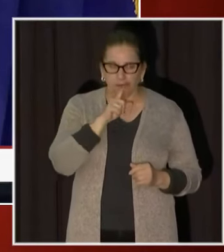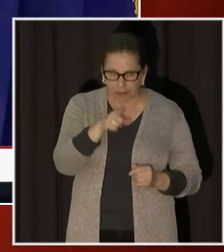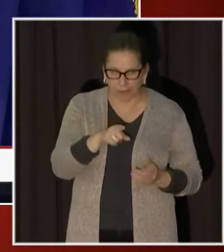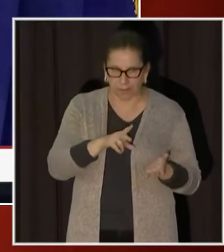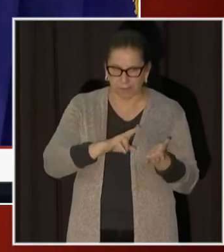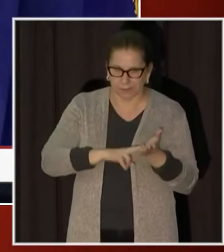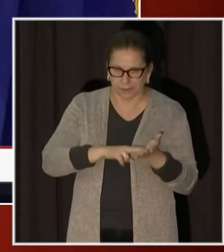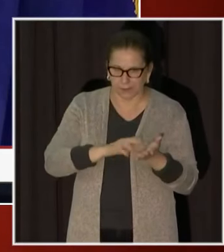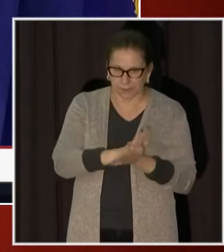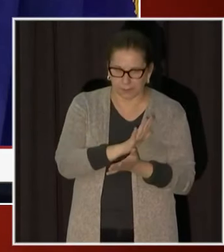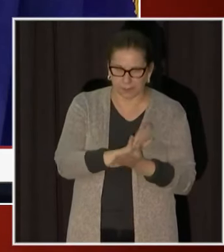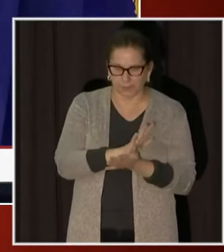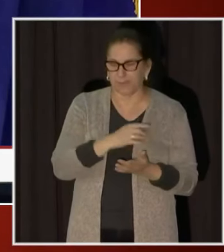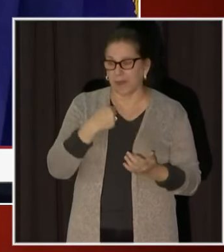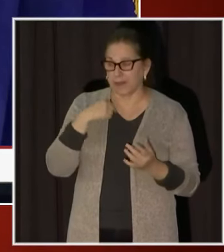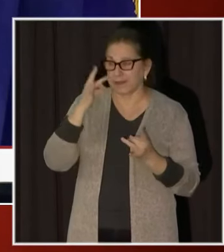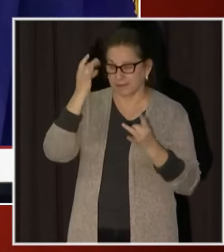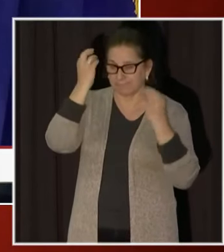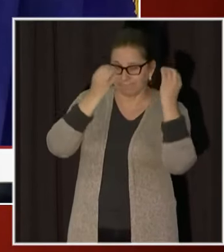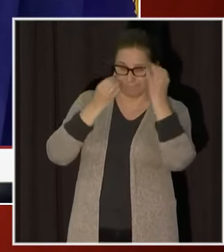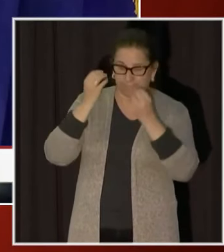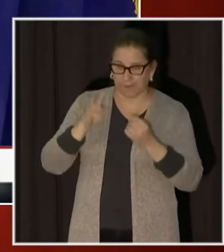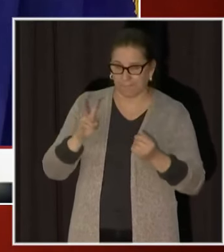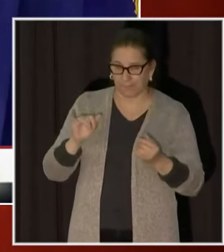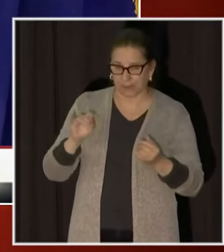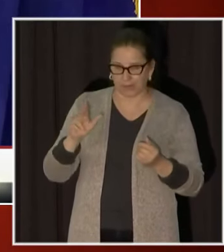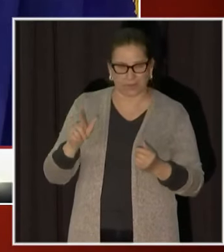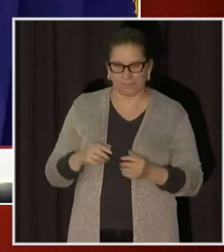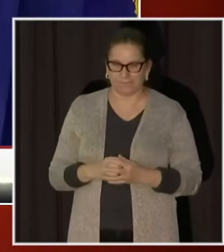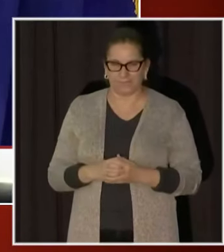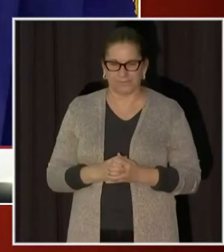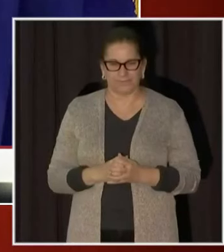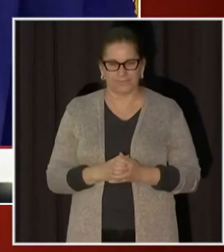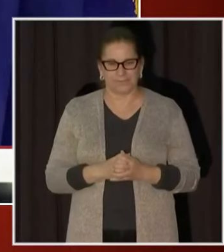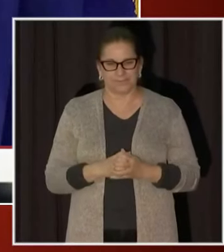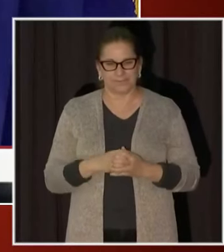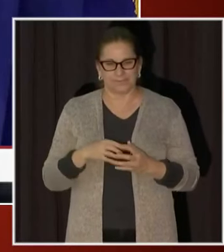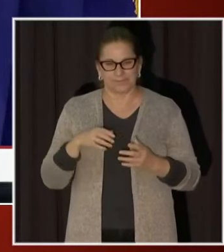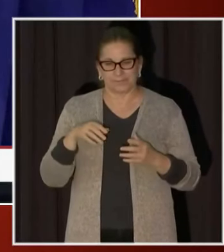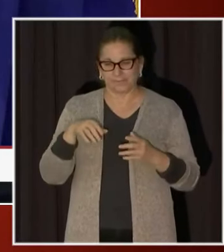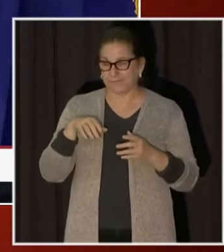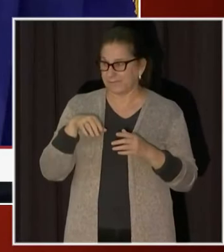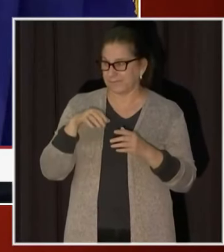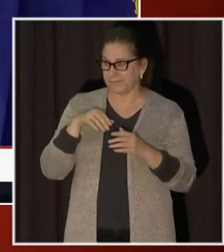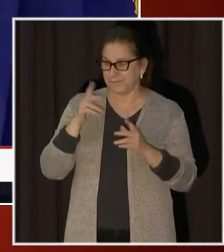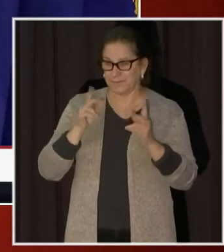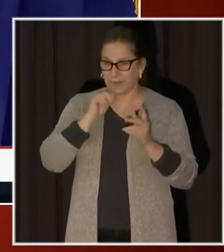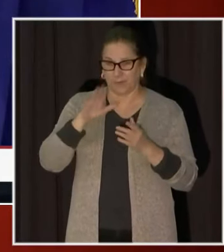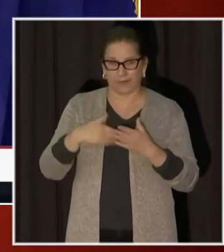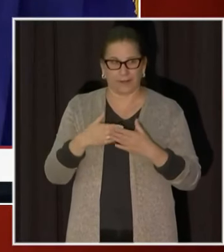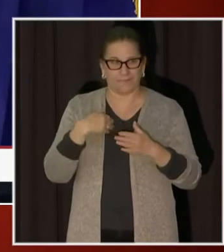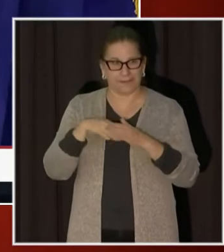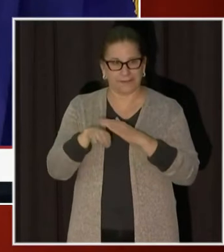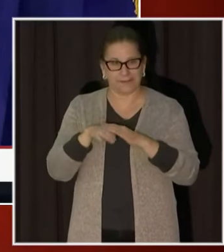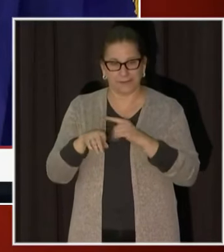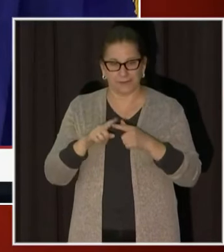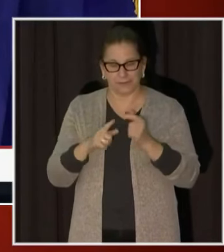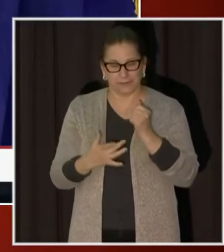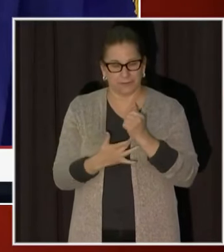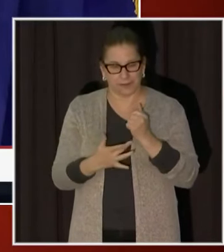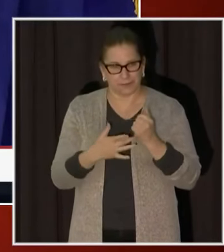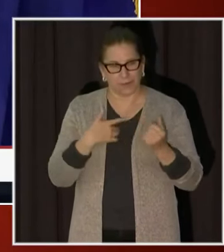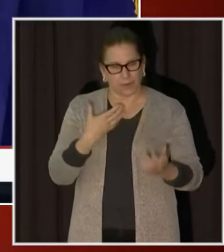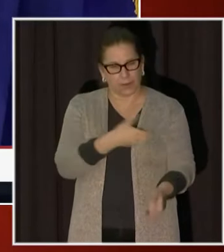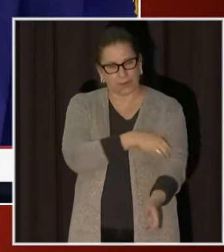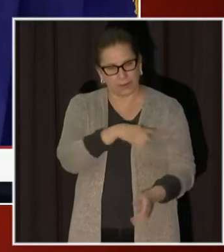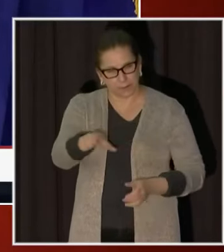the access to technology to enable that does not exist in the district. And so